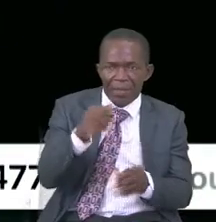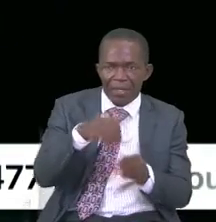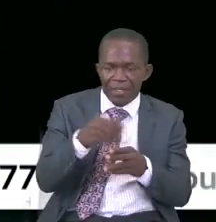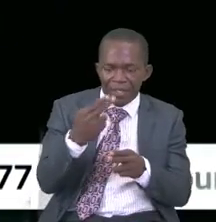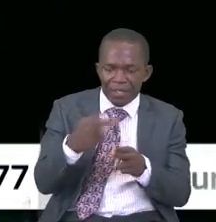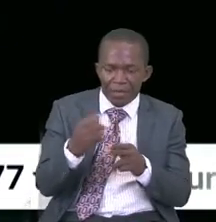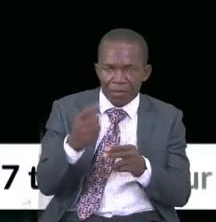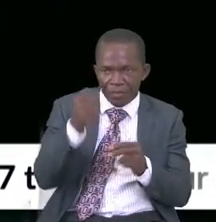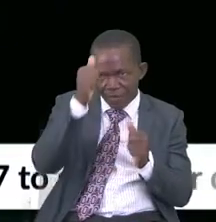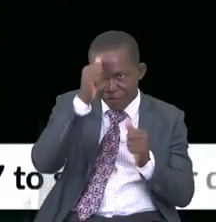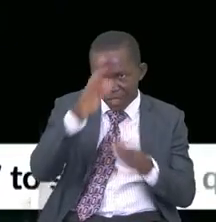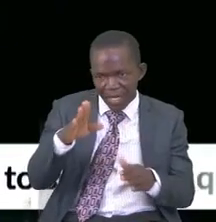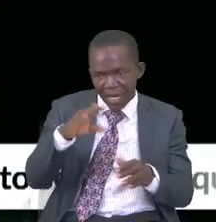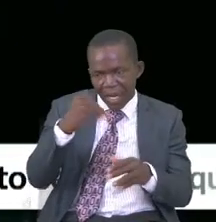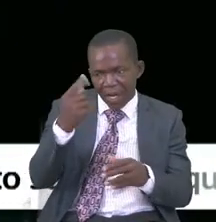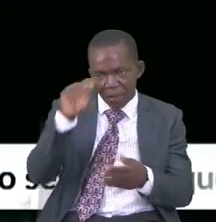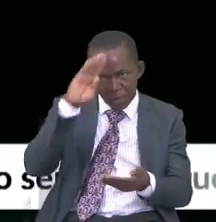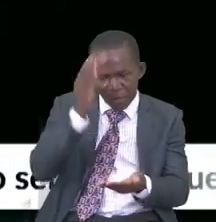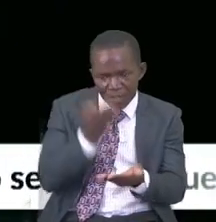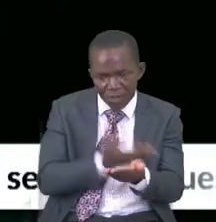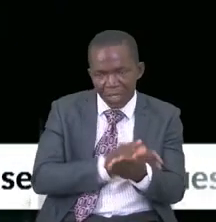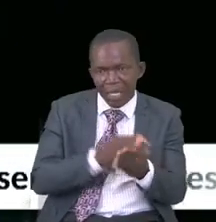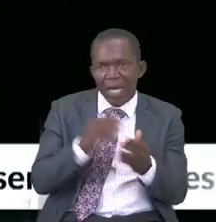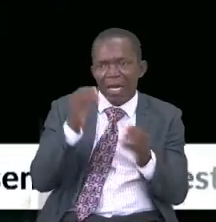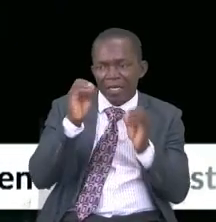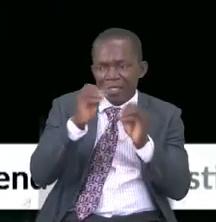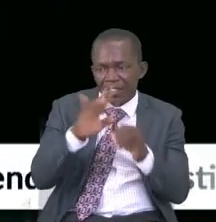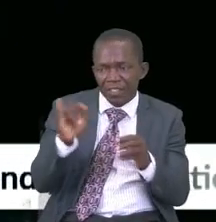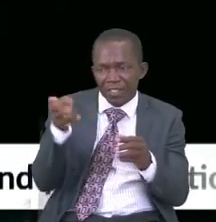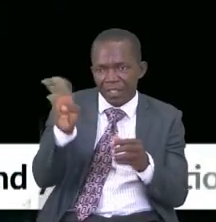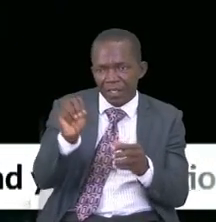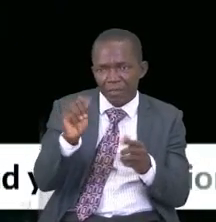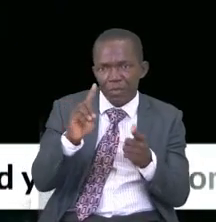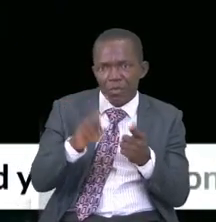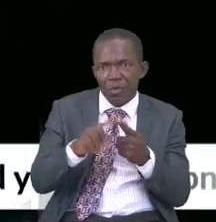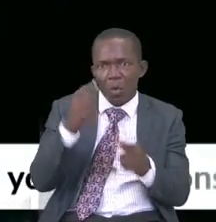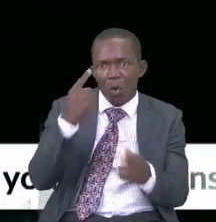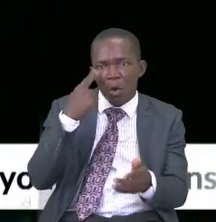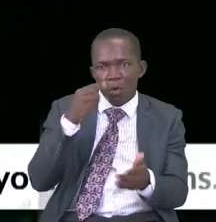teaching them to observe all things. Listen to this.